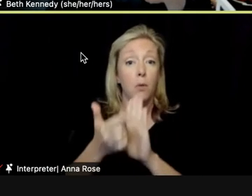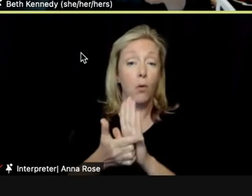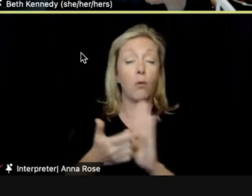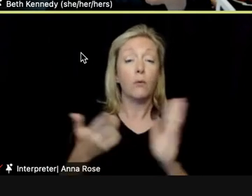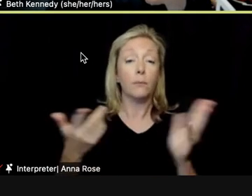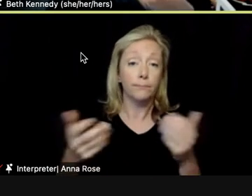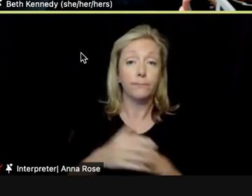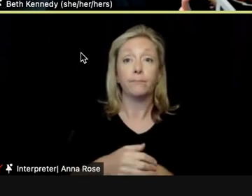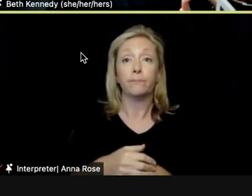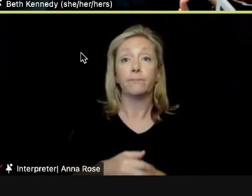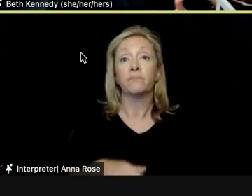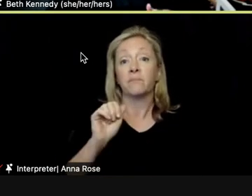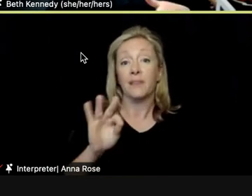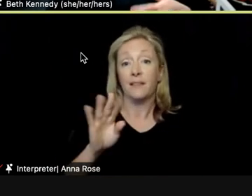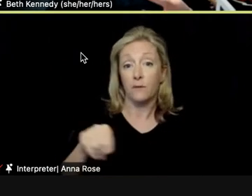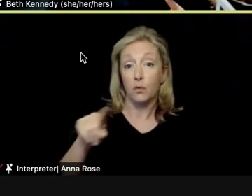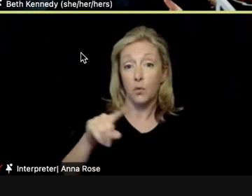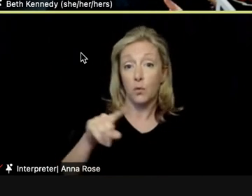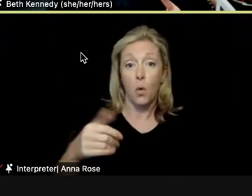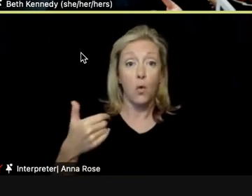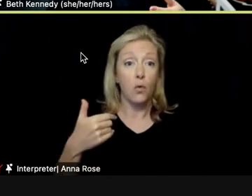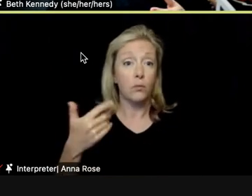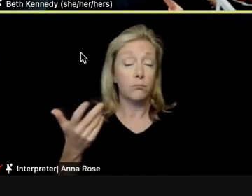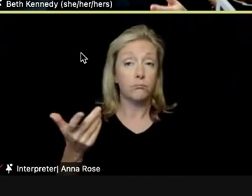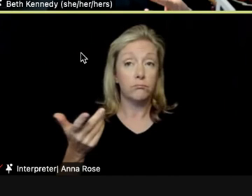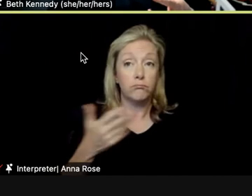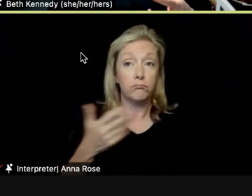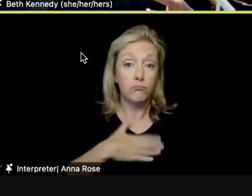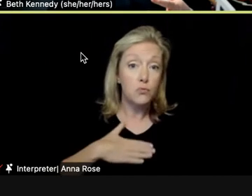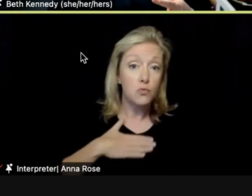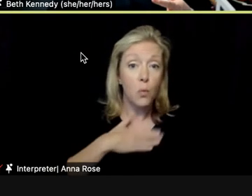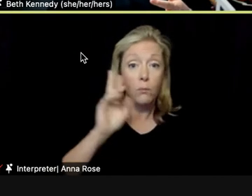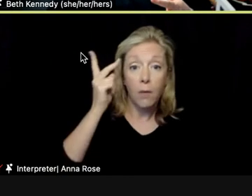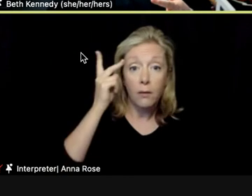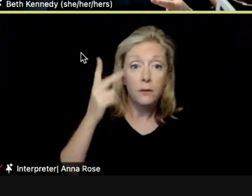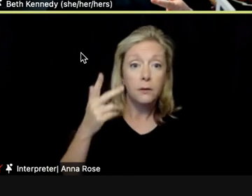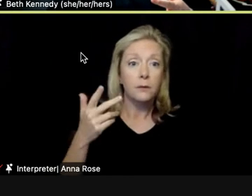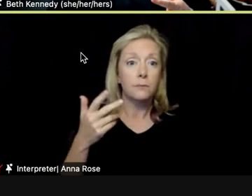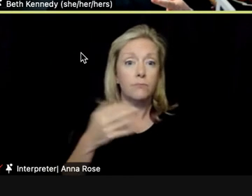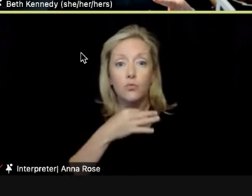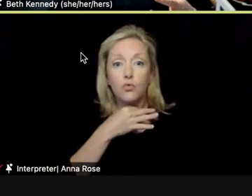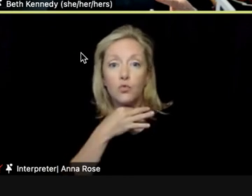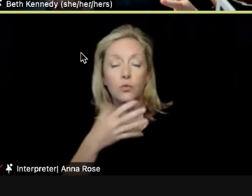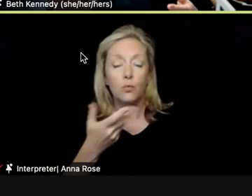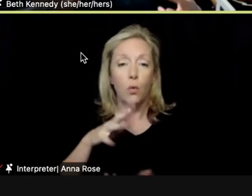are kind of have political leanings, if you like to be,